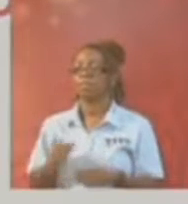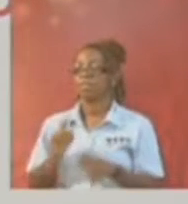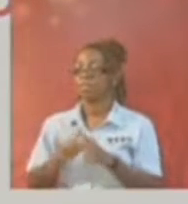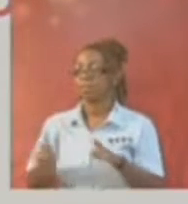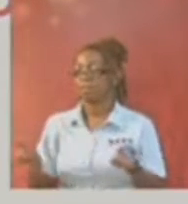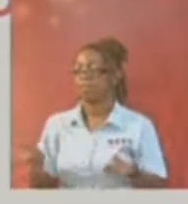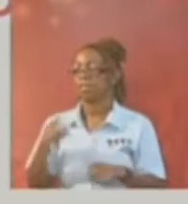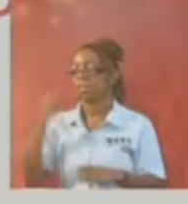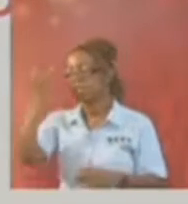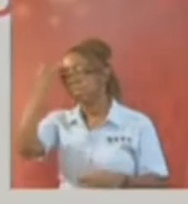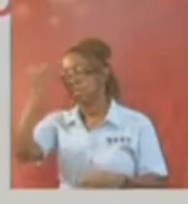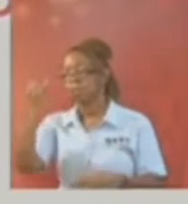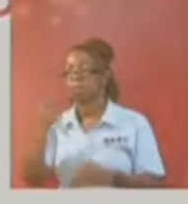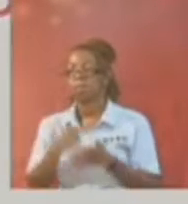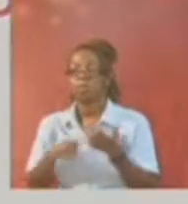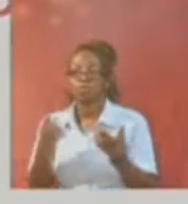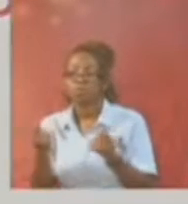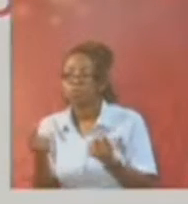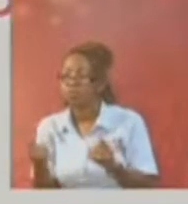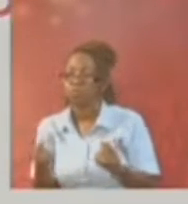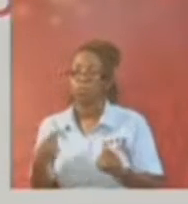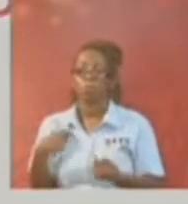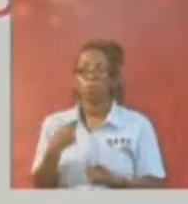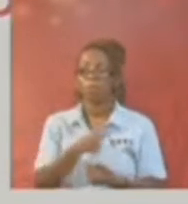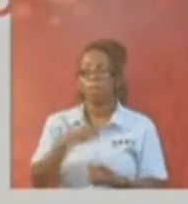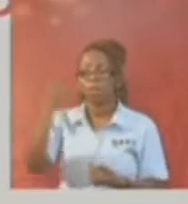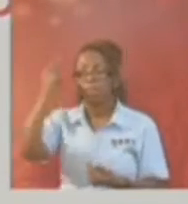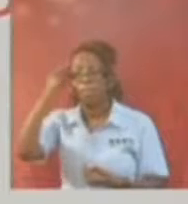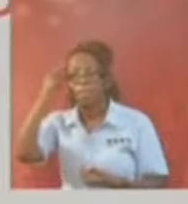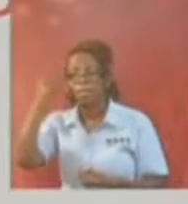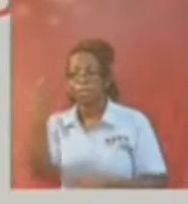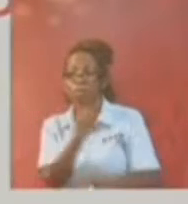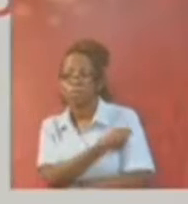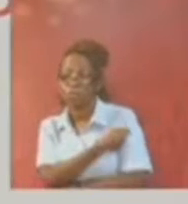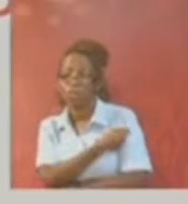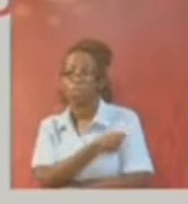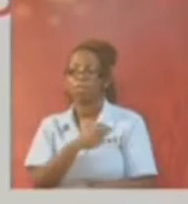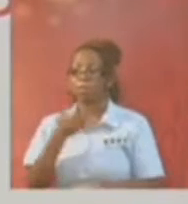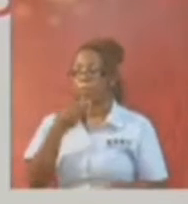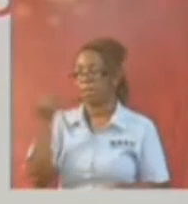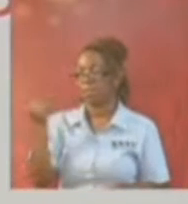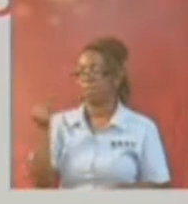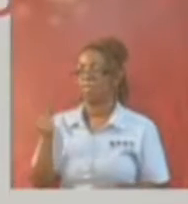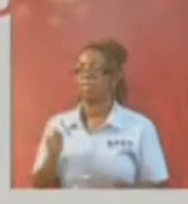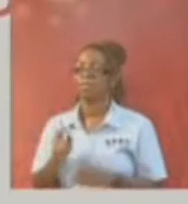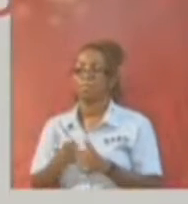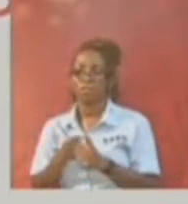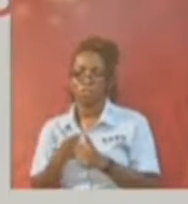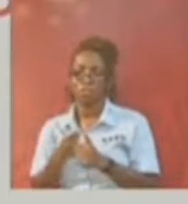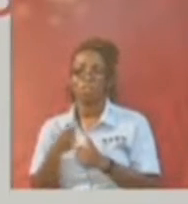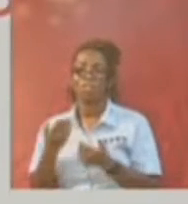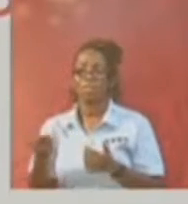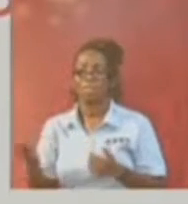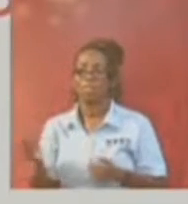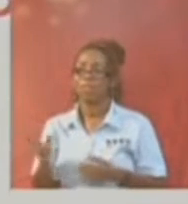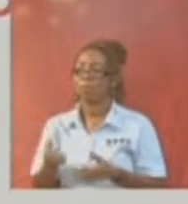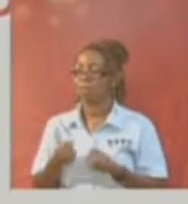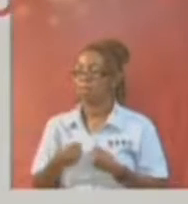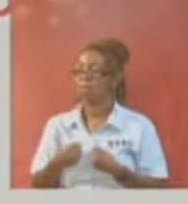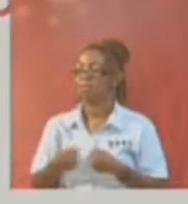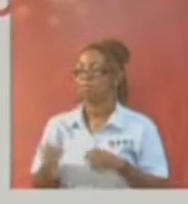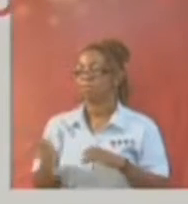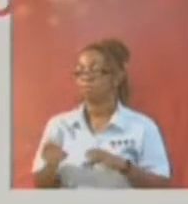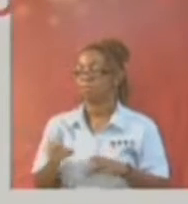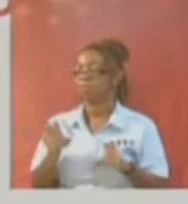the acquisition of vaccines, what we have stated is that the first tranche, that first set of vaccines that we will be